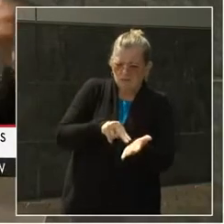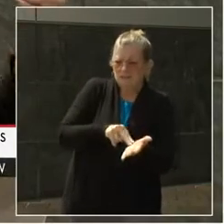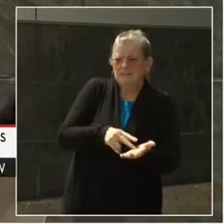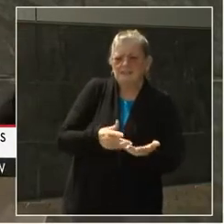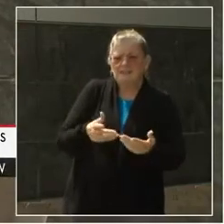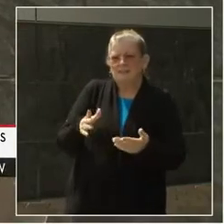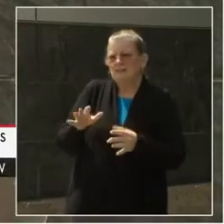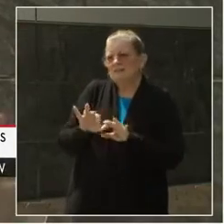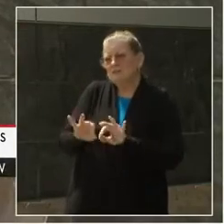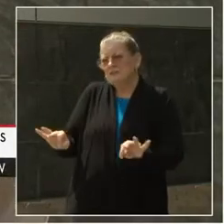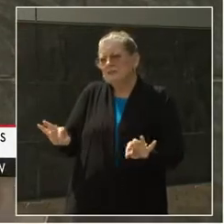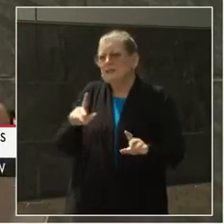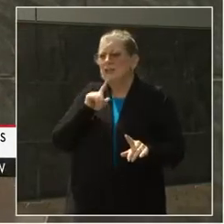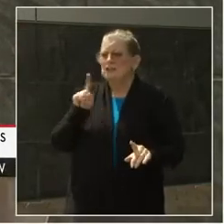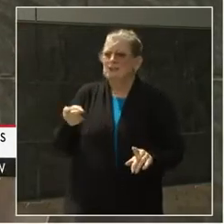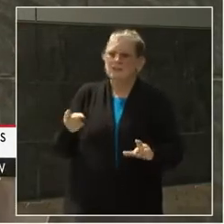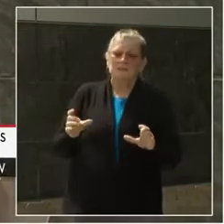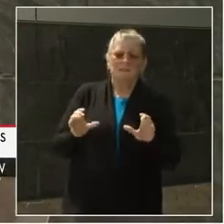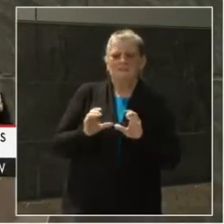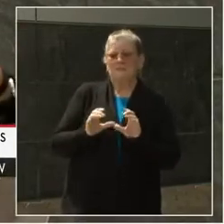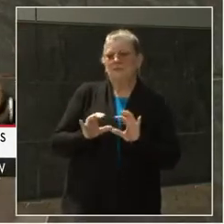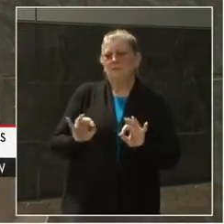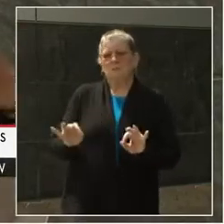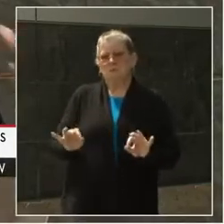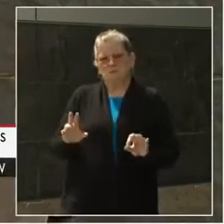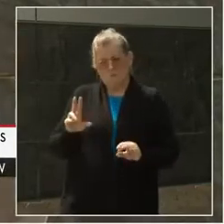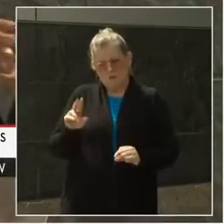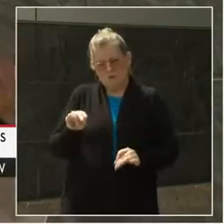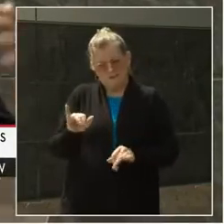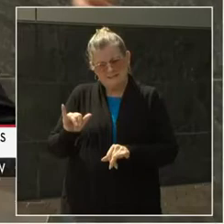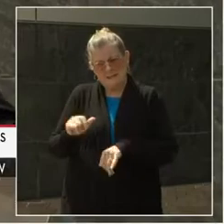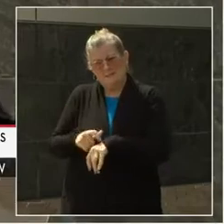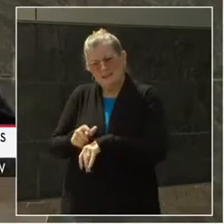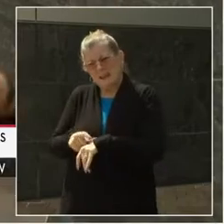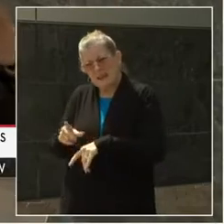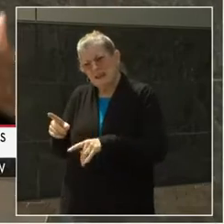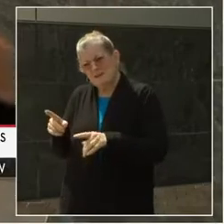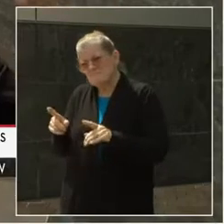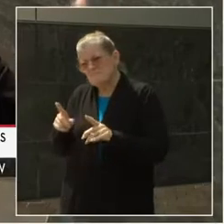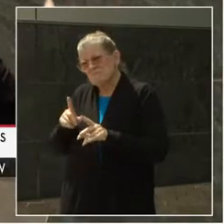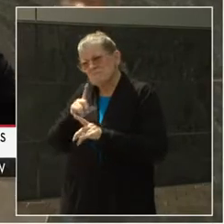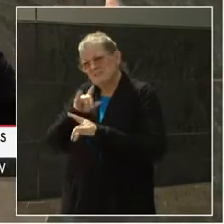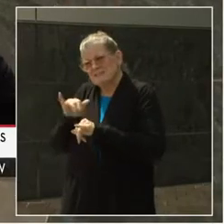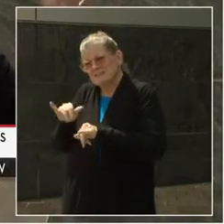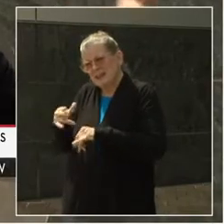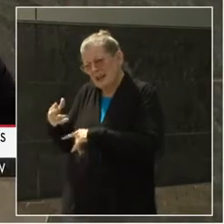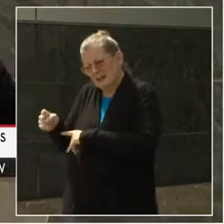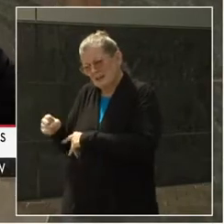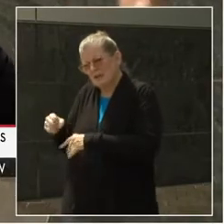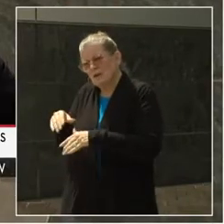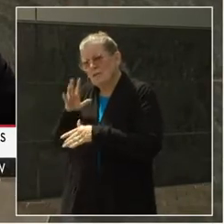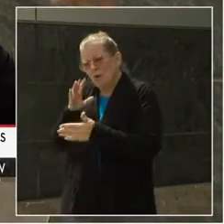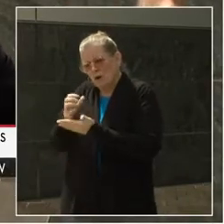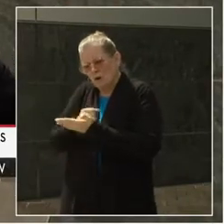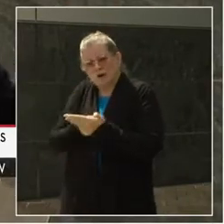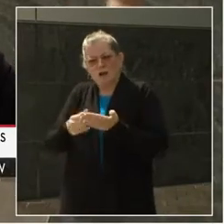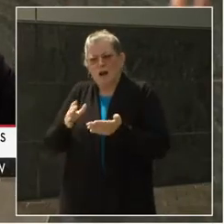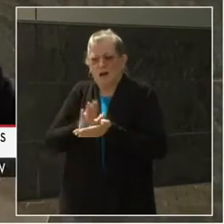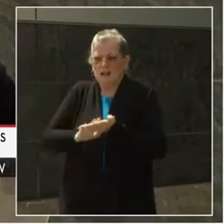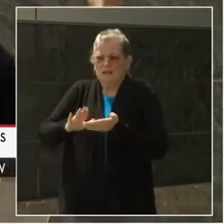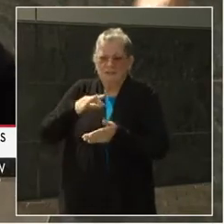time, they will be in high school. And so you will hear throughout this year and next year elements of how we are intentionally seeking